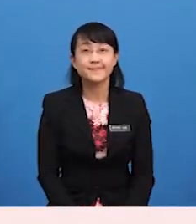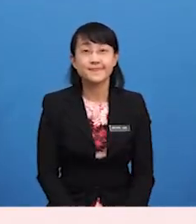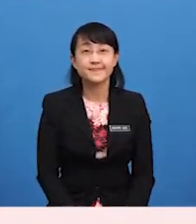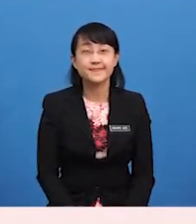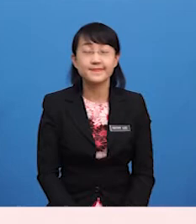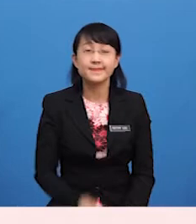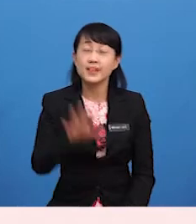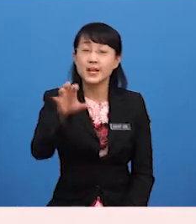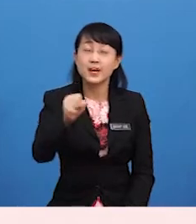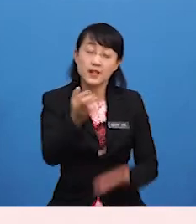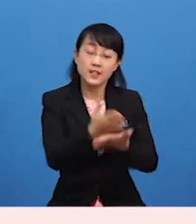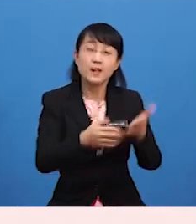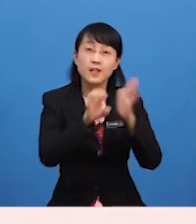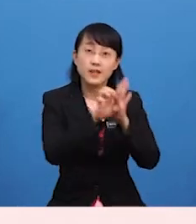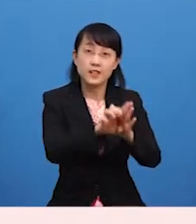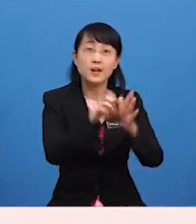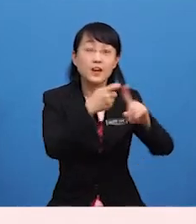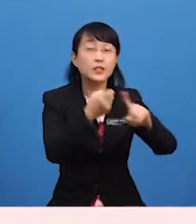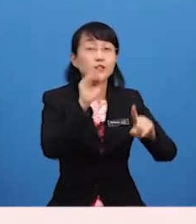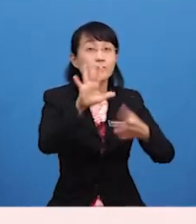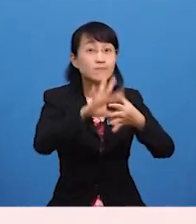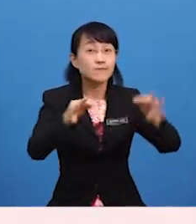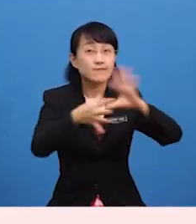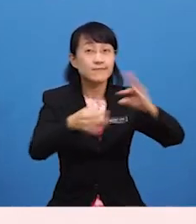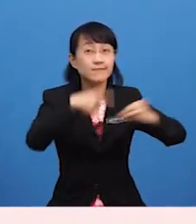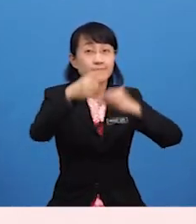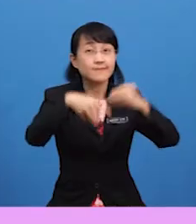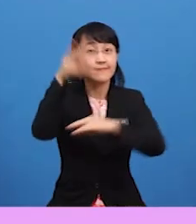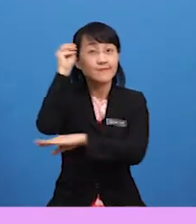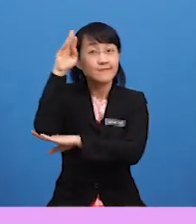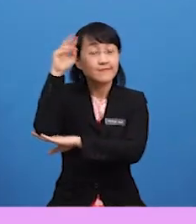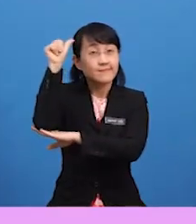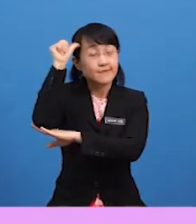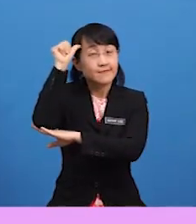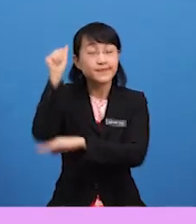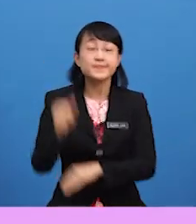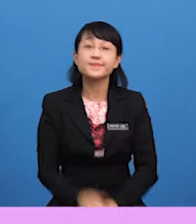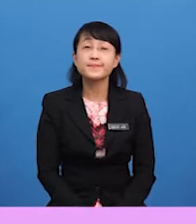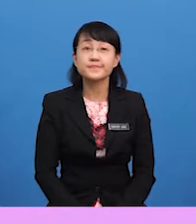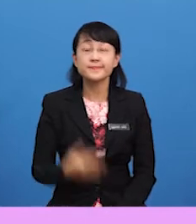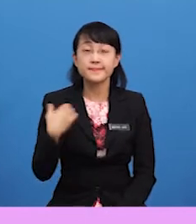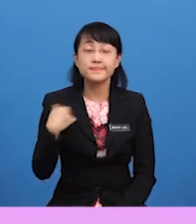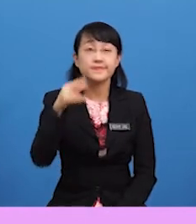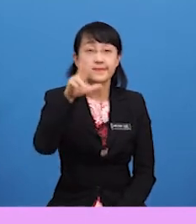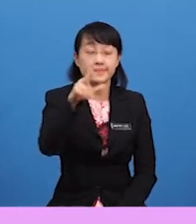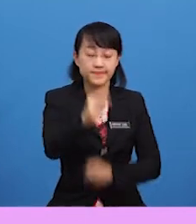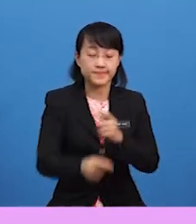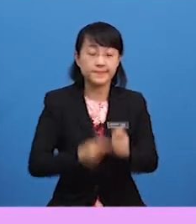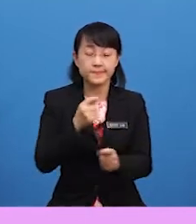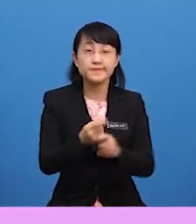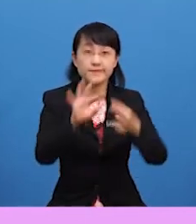some examples from your story about Mr. Alex. There are generally three types of